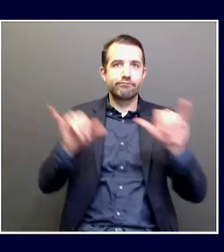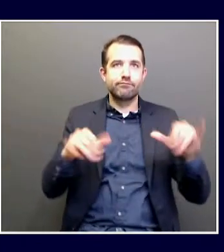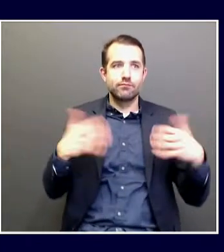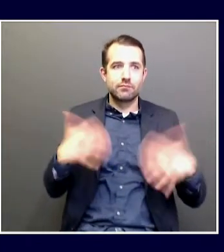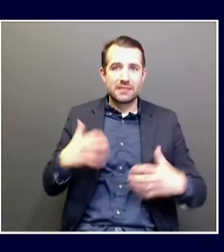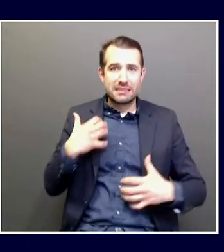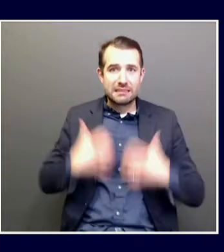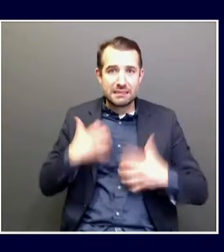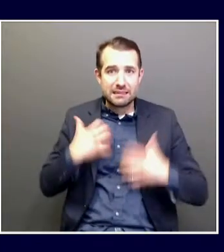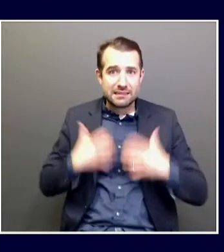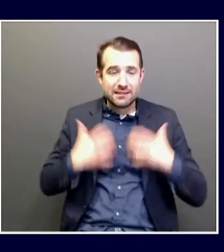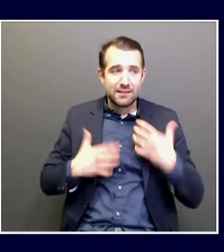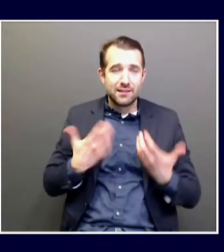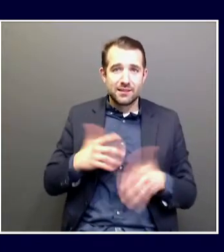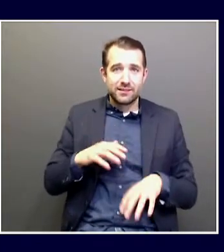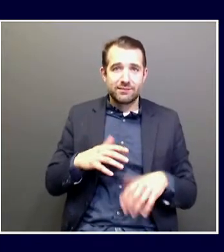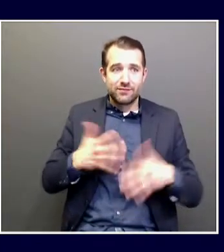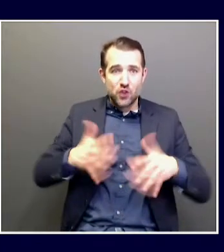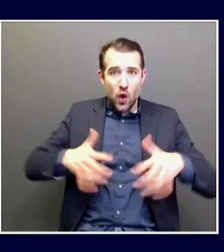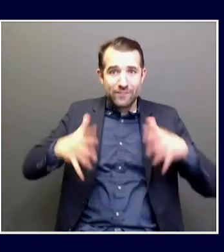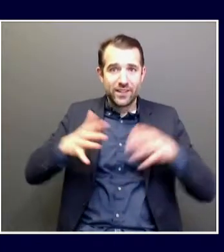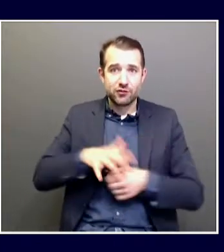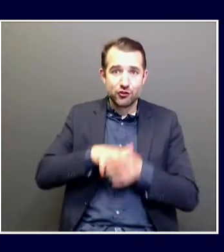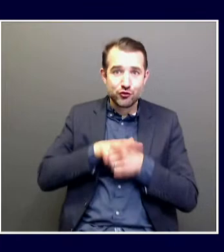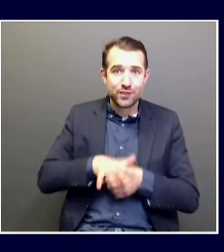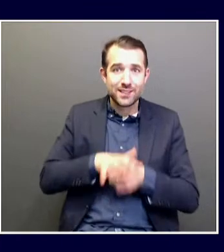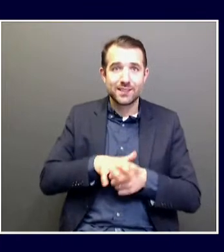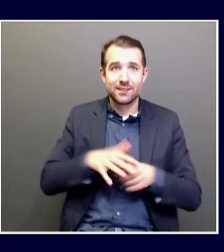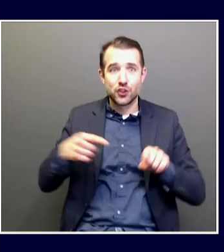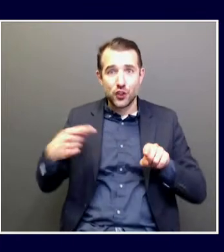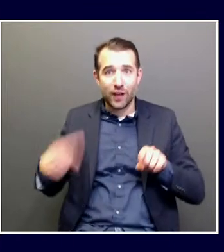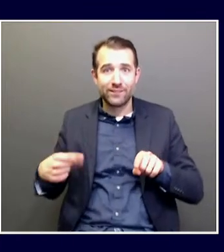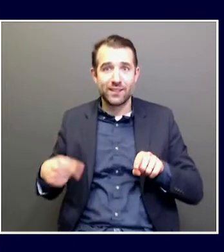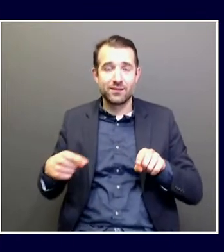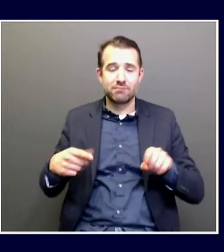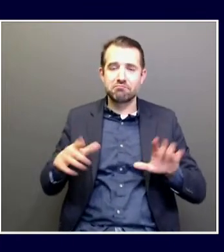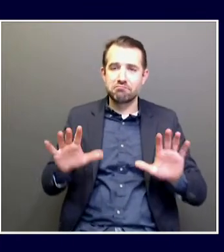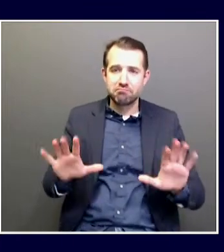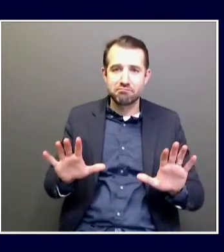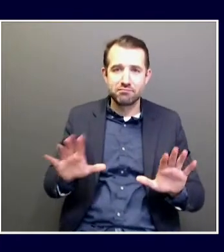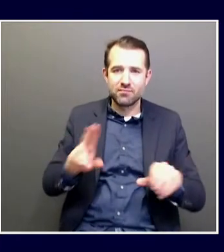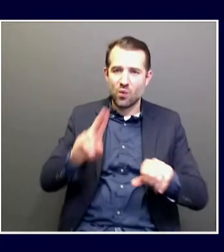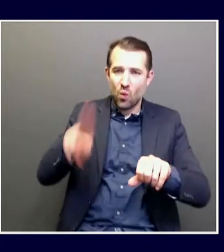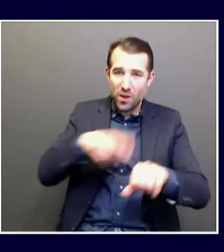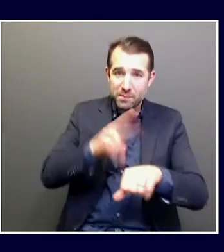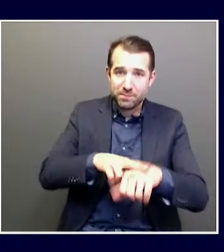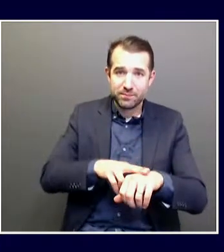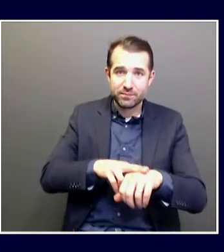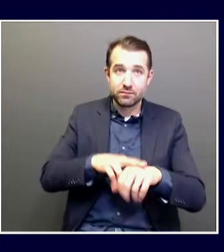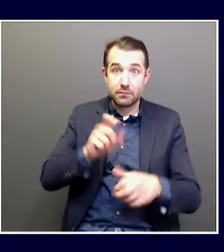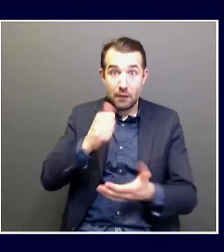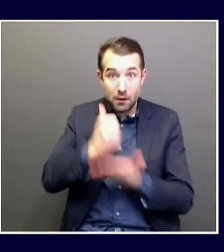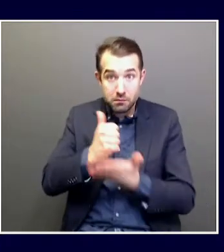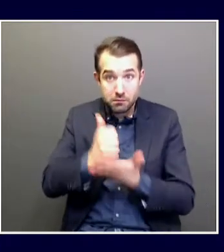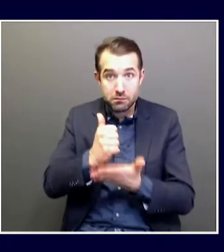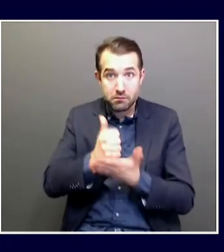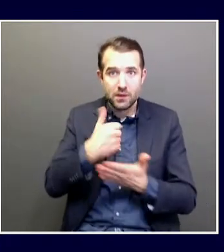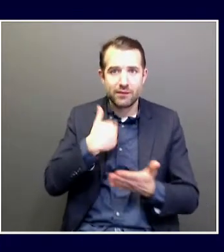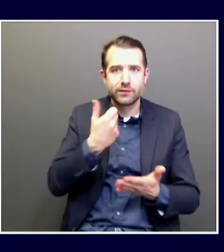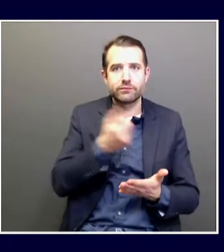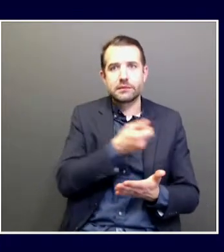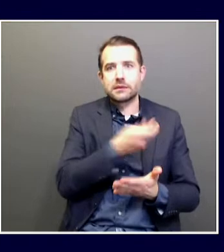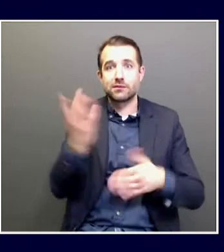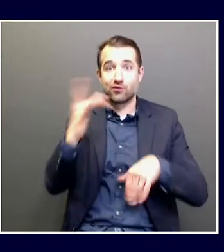pandemic. If you or someone you know needs help, a variety of resources are available. Strengthen Me is